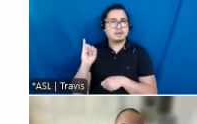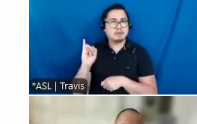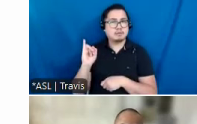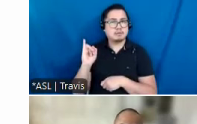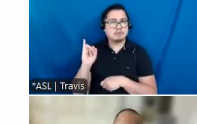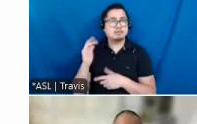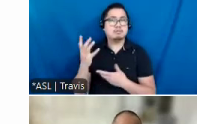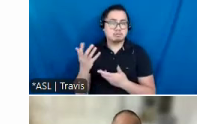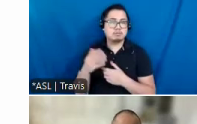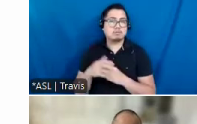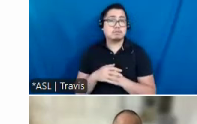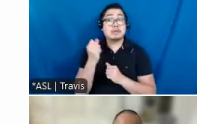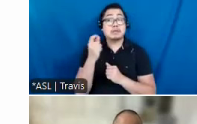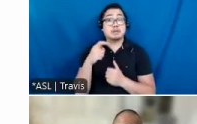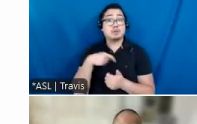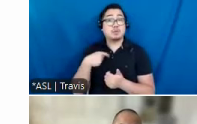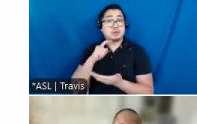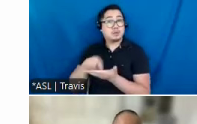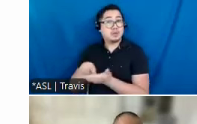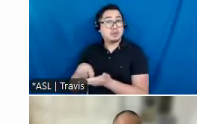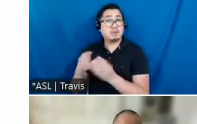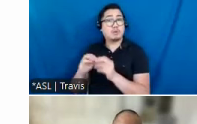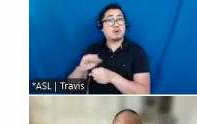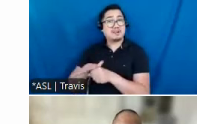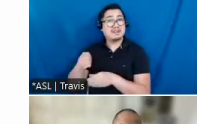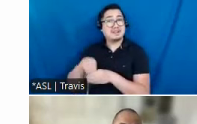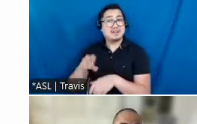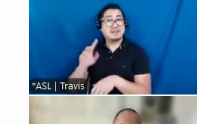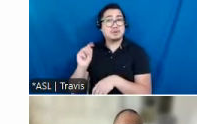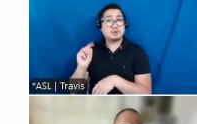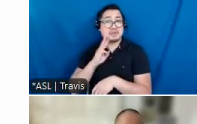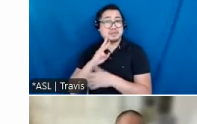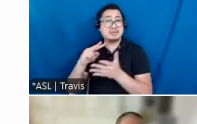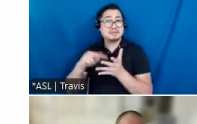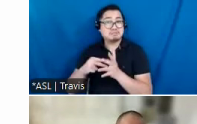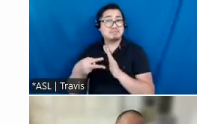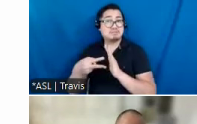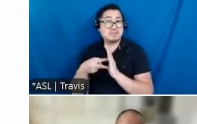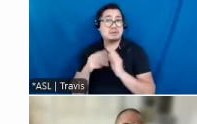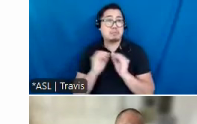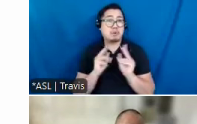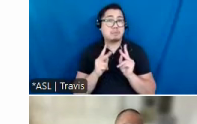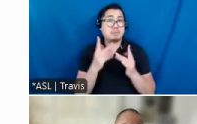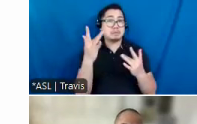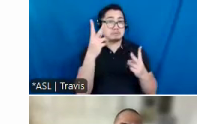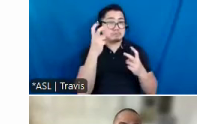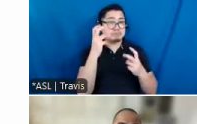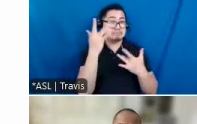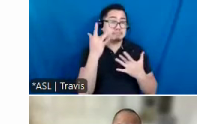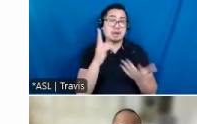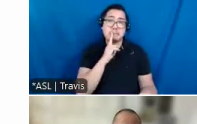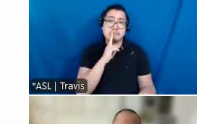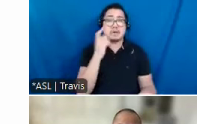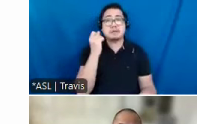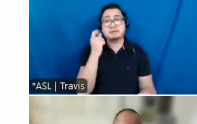because concentrations are increasing doesn't necessarily translate into more cases, because some people may shed